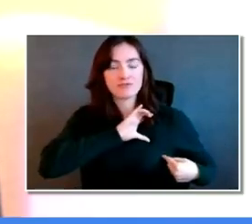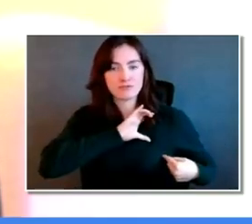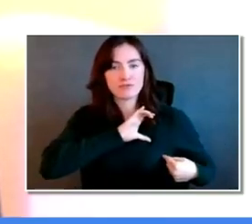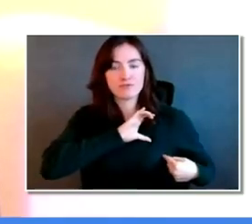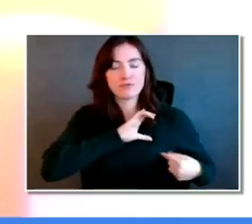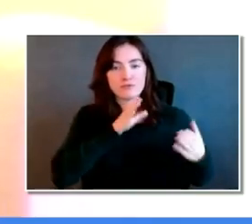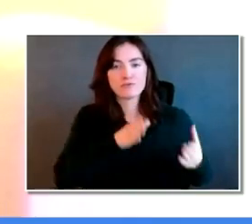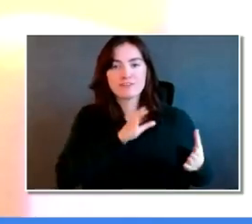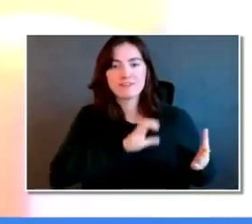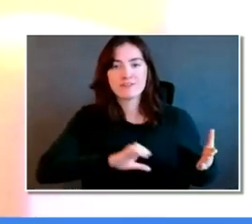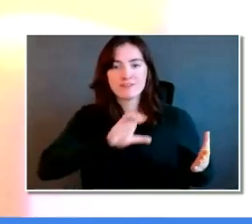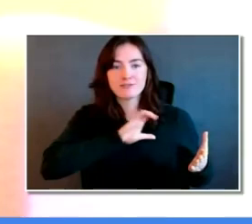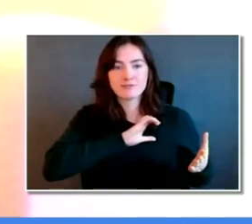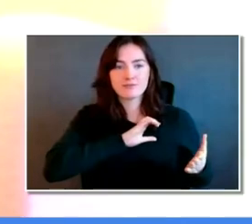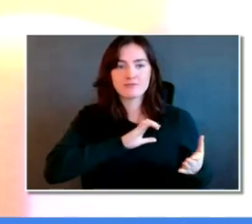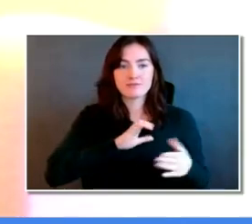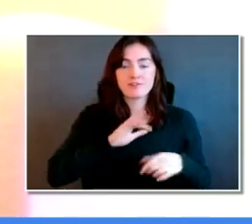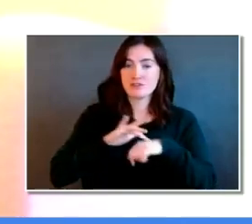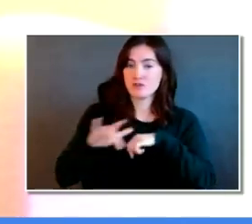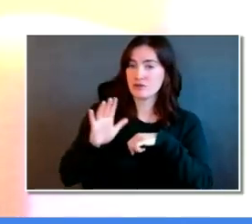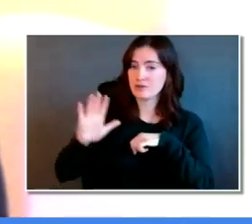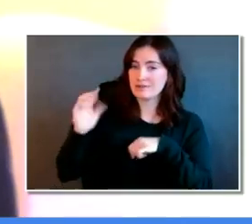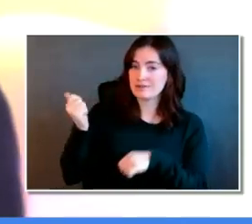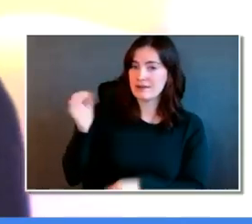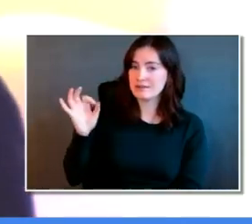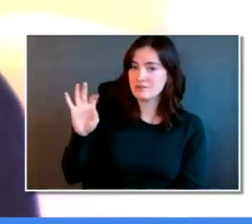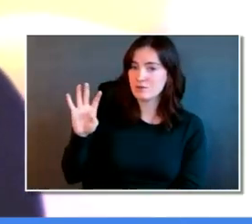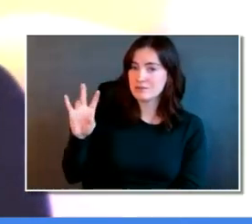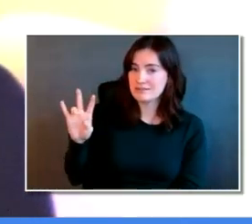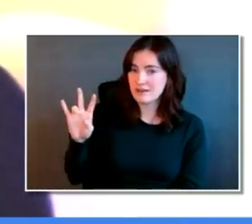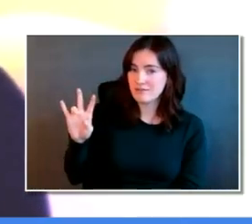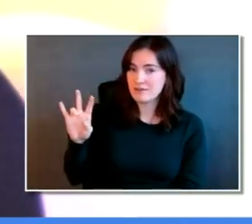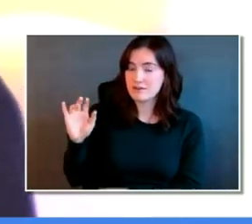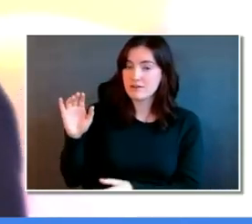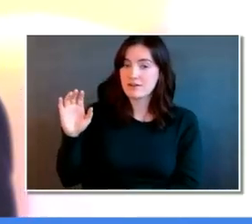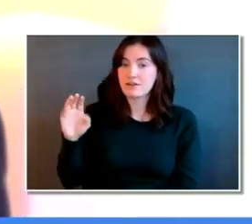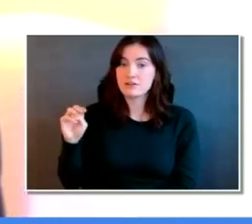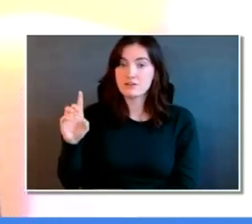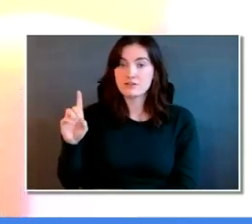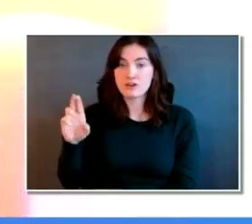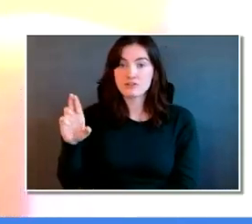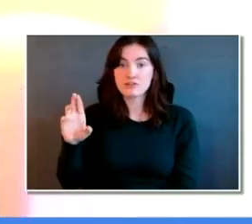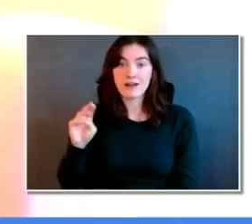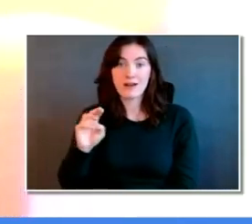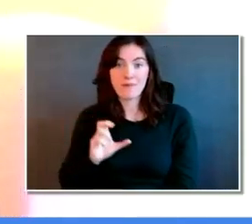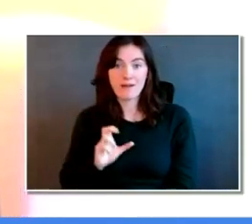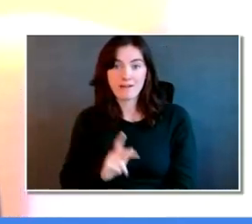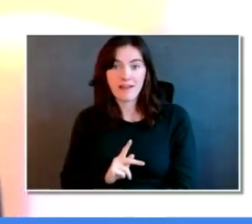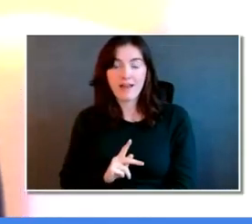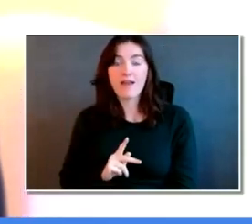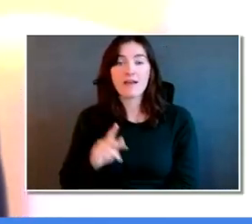As early as 1947, Dr. King warned that we are prone, quote,